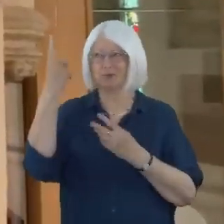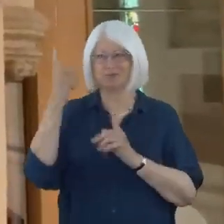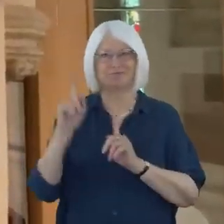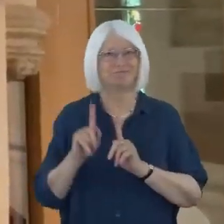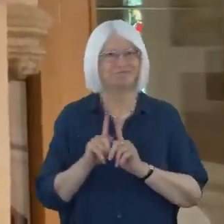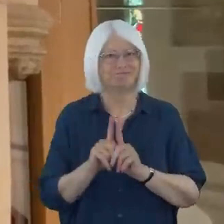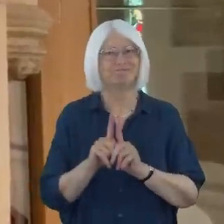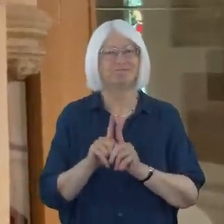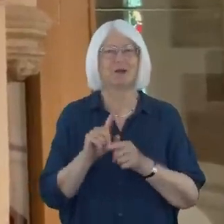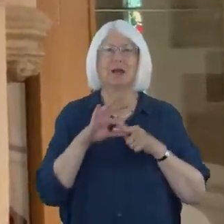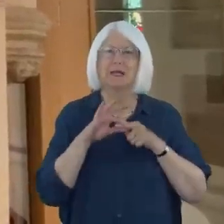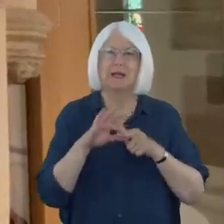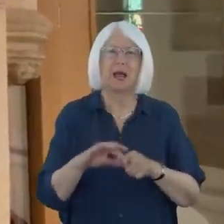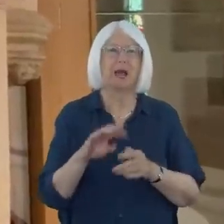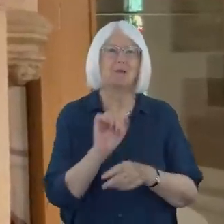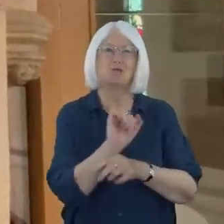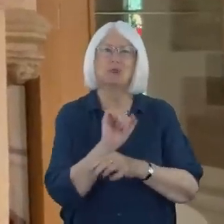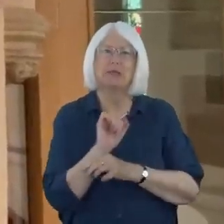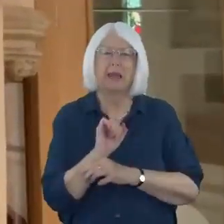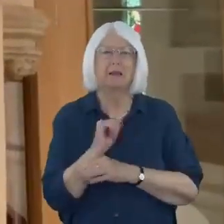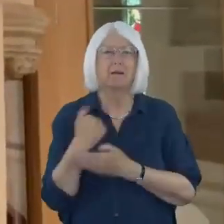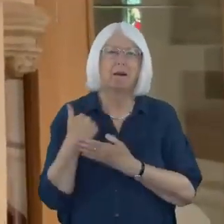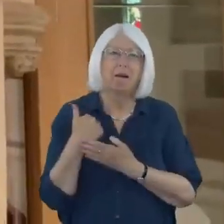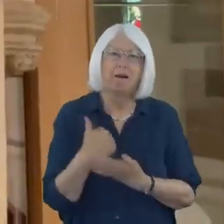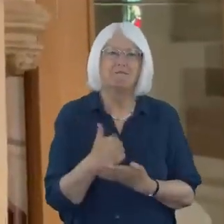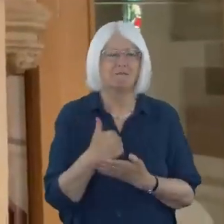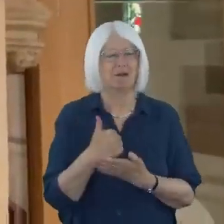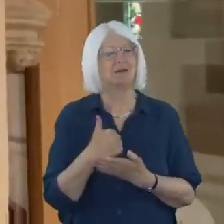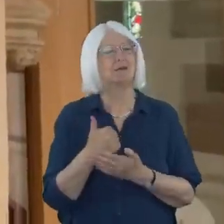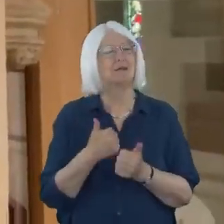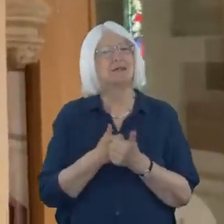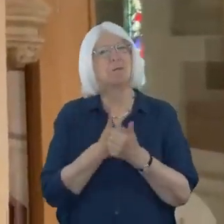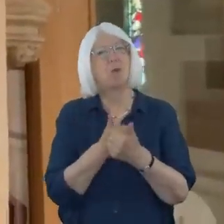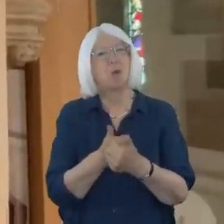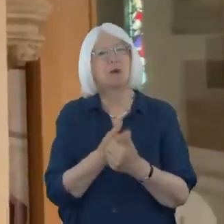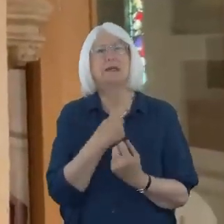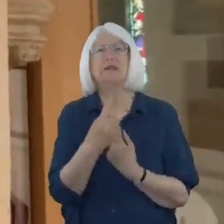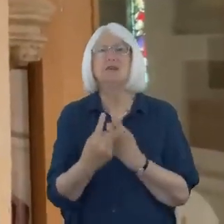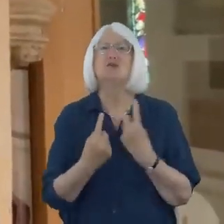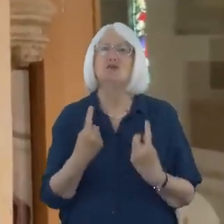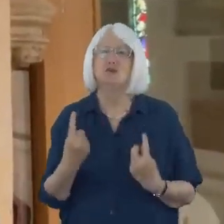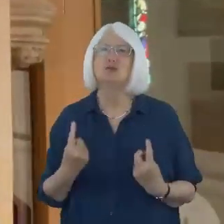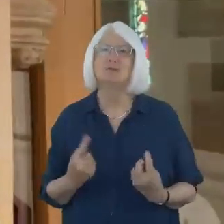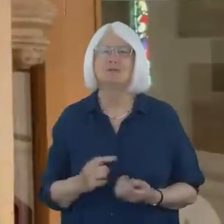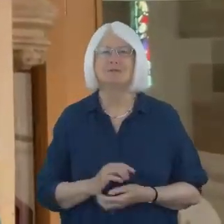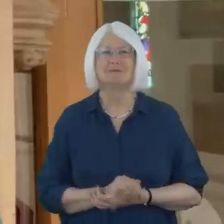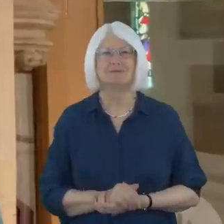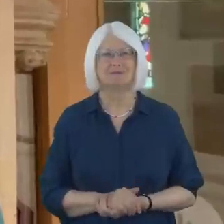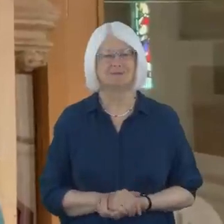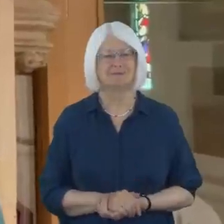guide, protect, comfort and support each and every one of us.